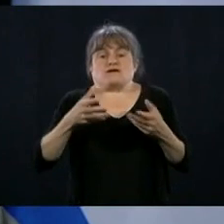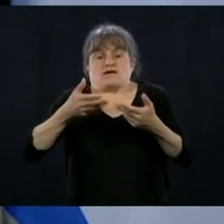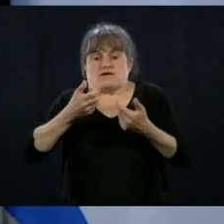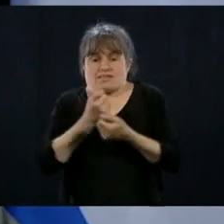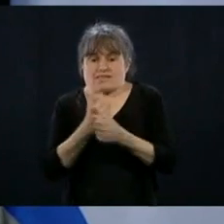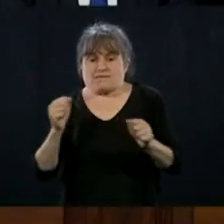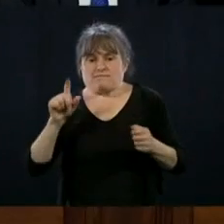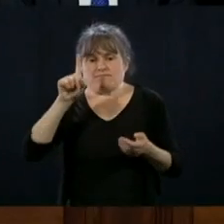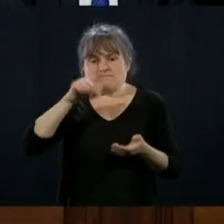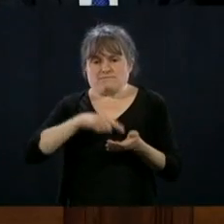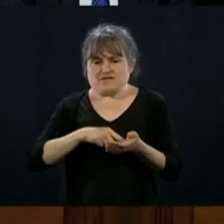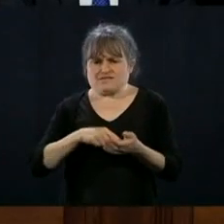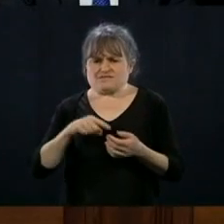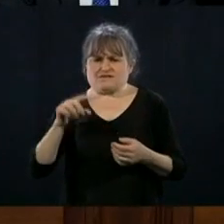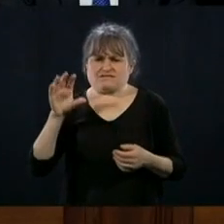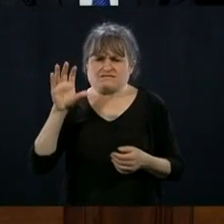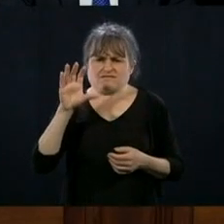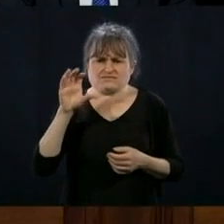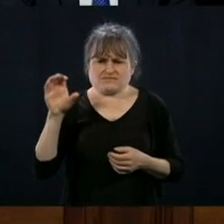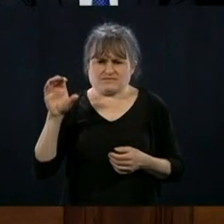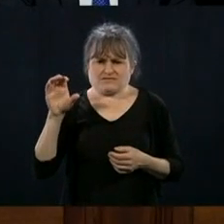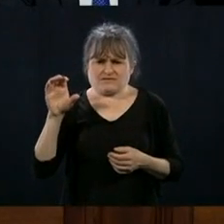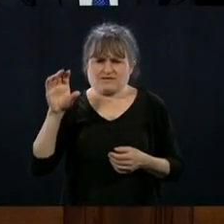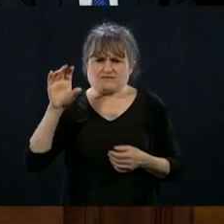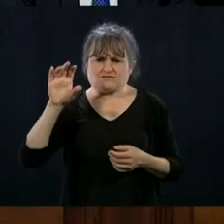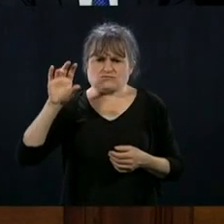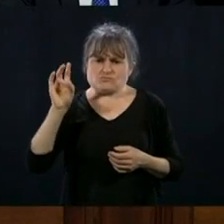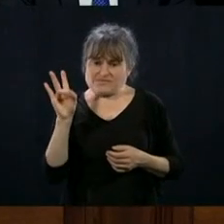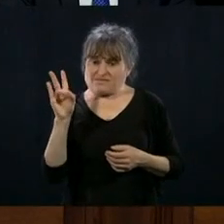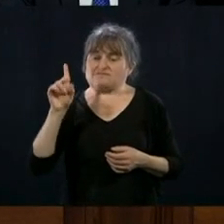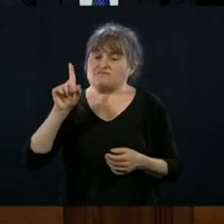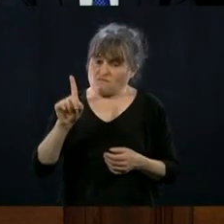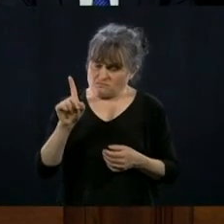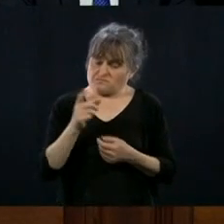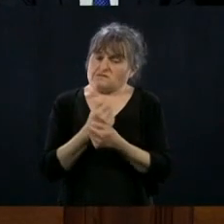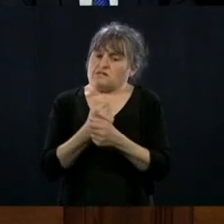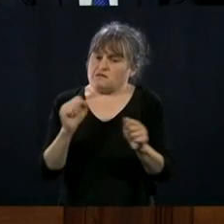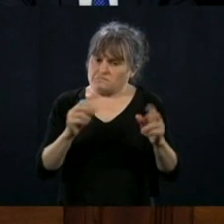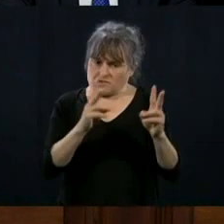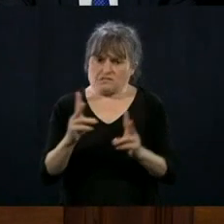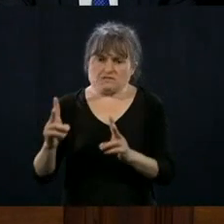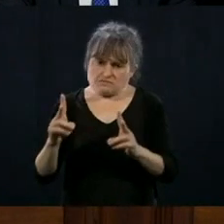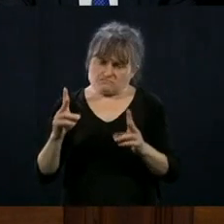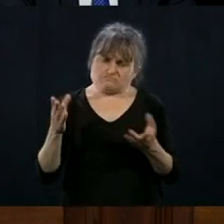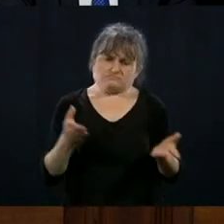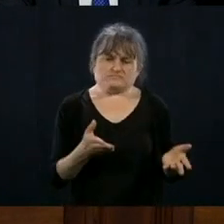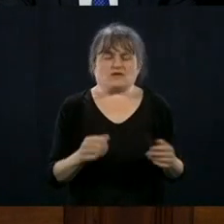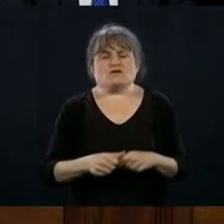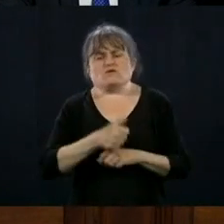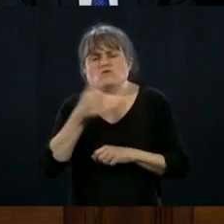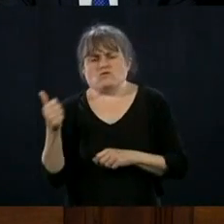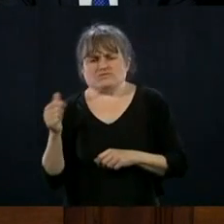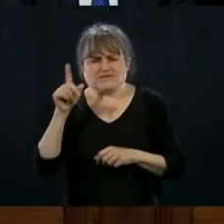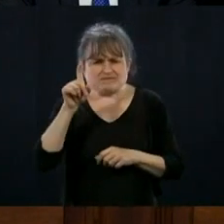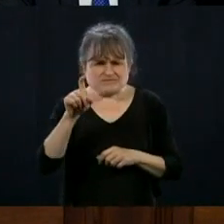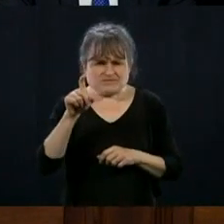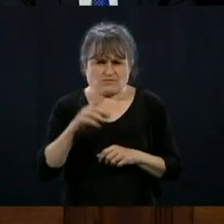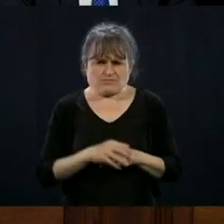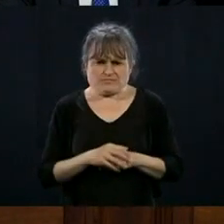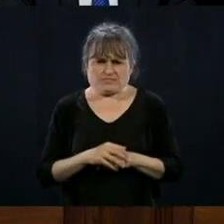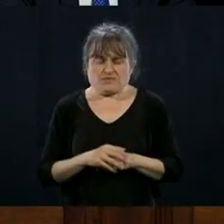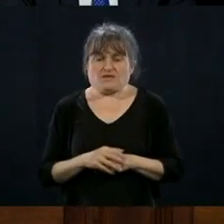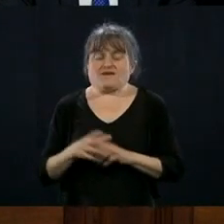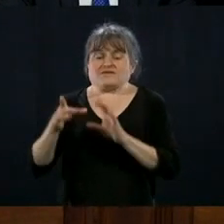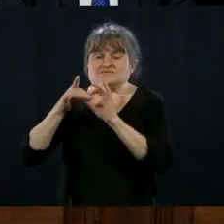1,571 beds in Montreal right now. Thank you. The Interprofessional Federation of Health